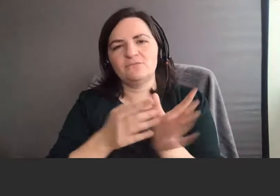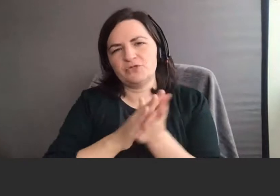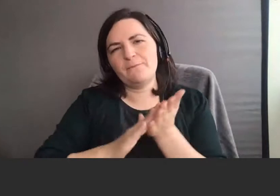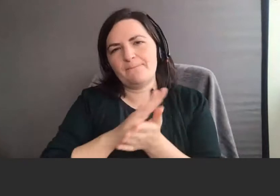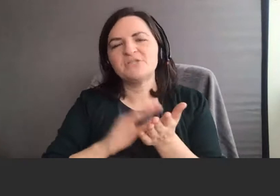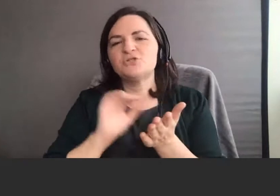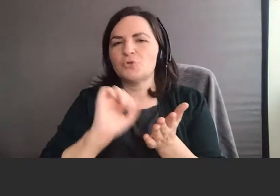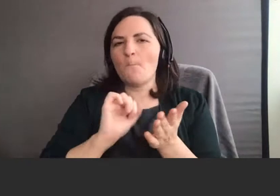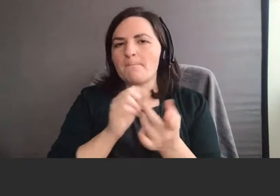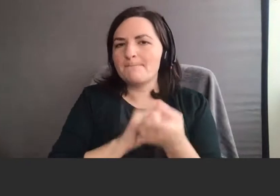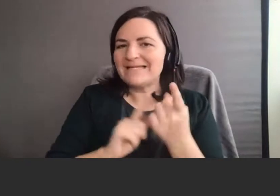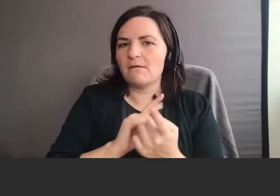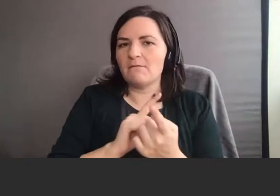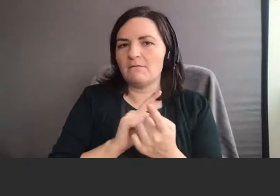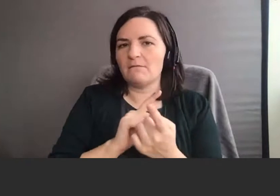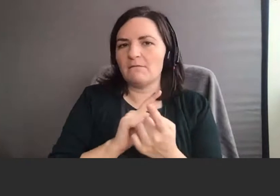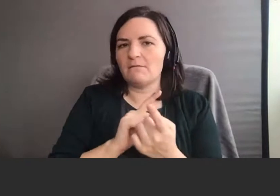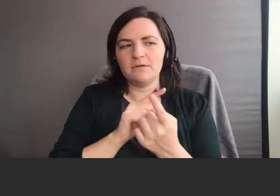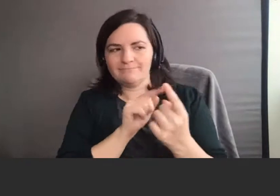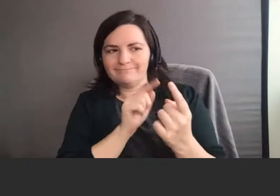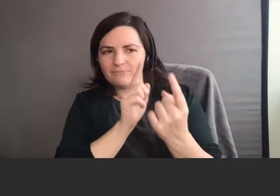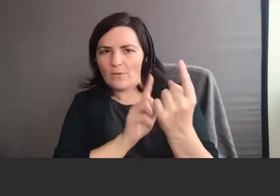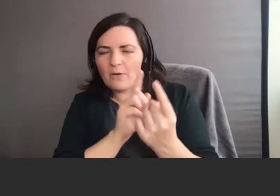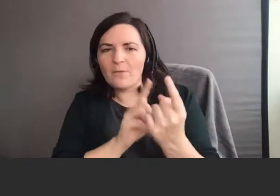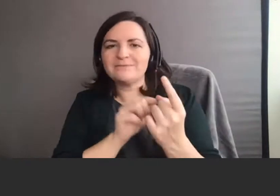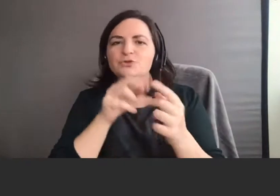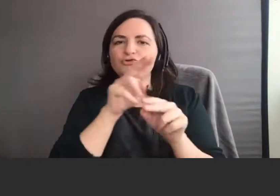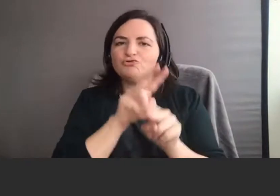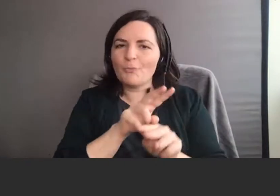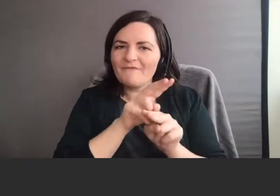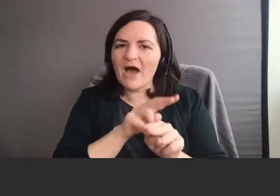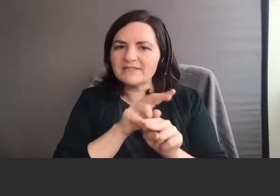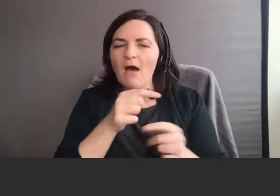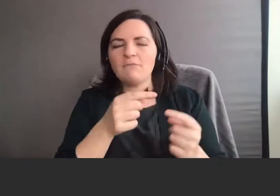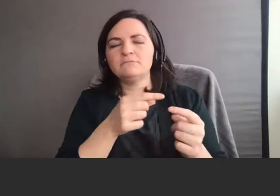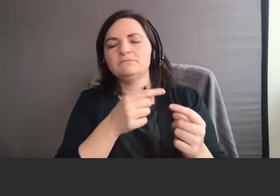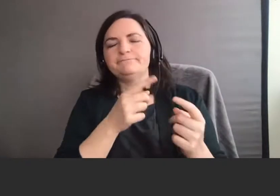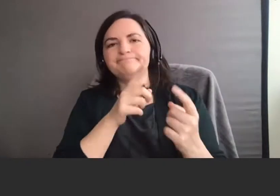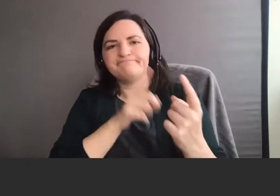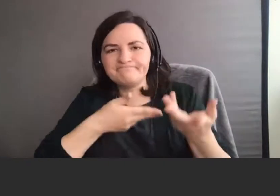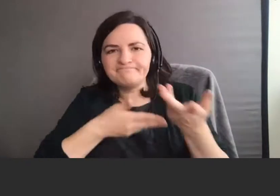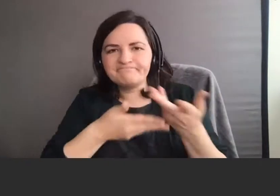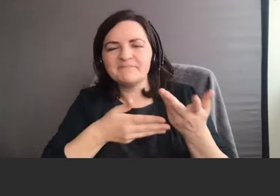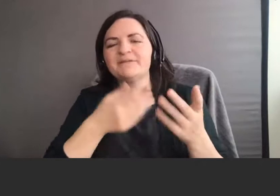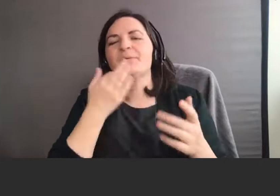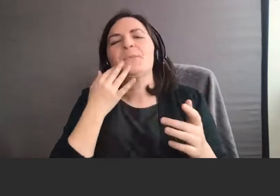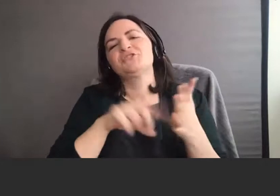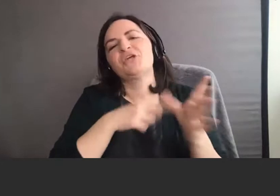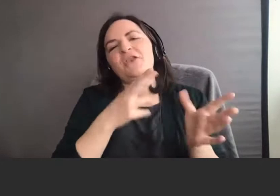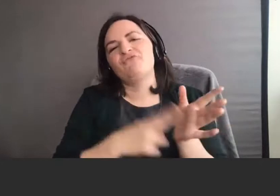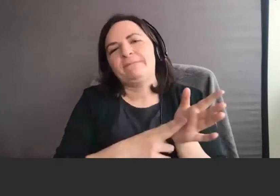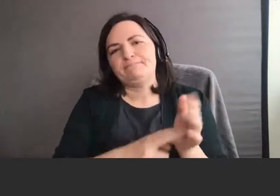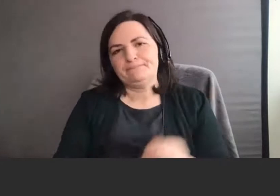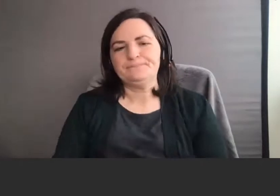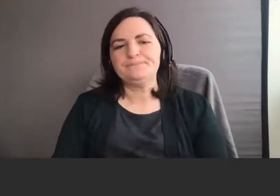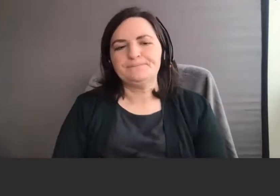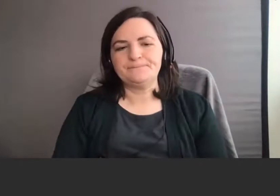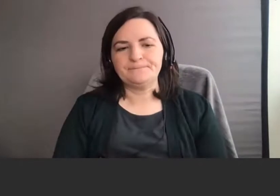supervisor in January. Okay, so I'm going to share my screen again. I'm